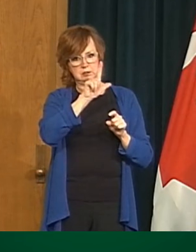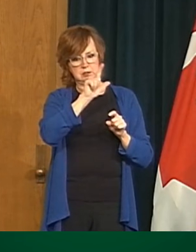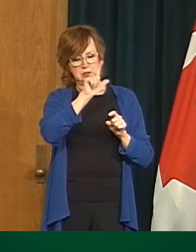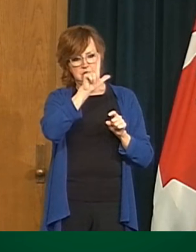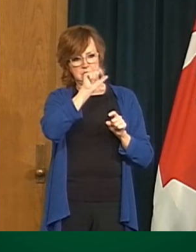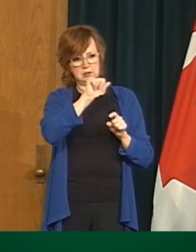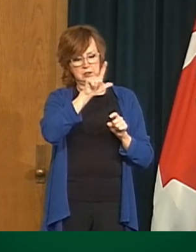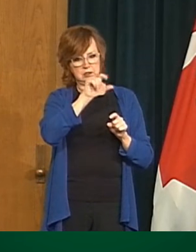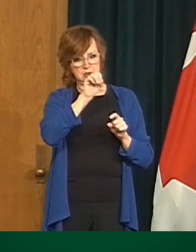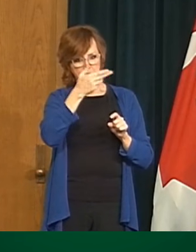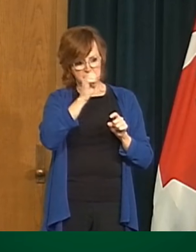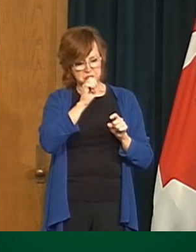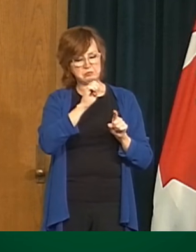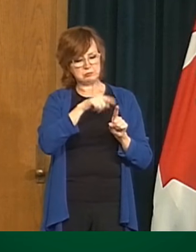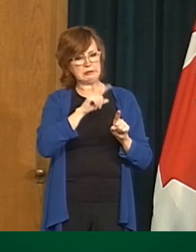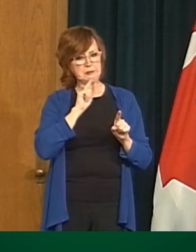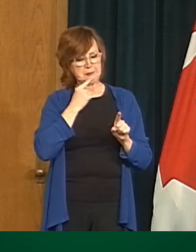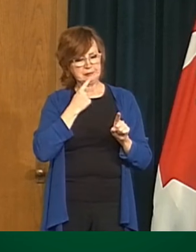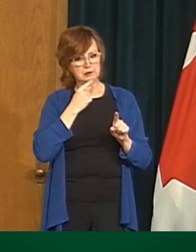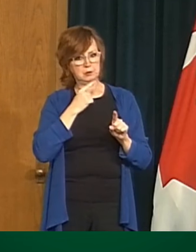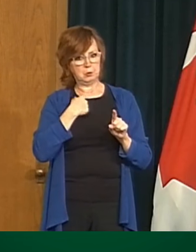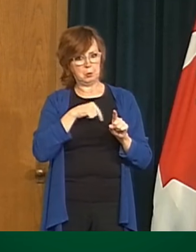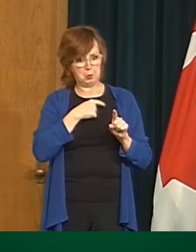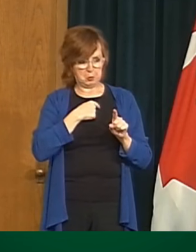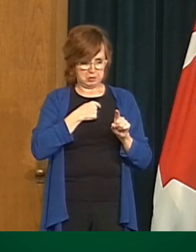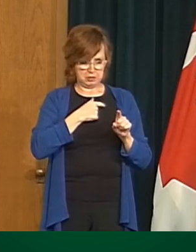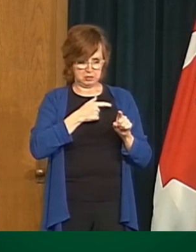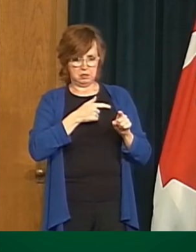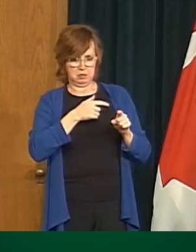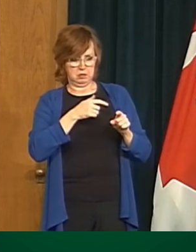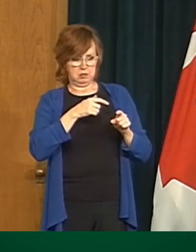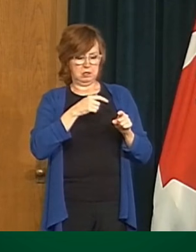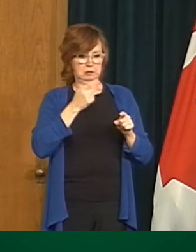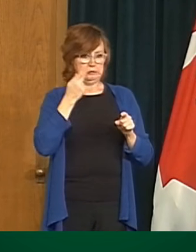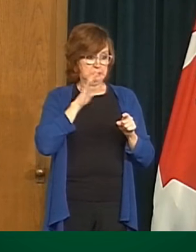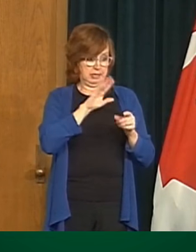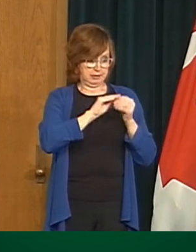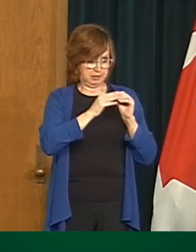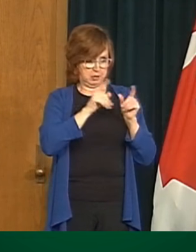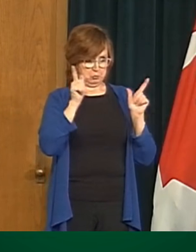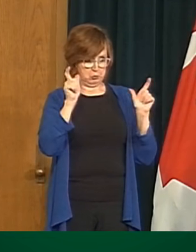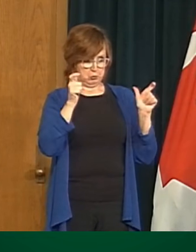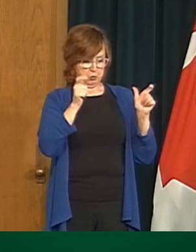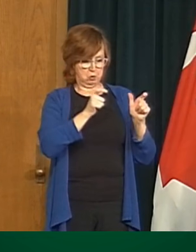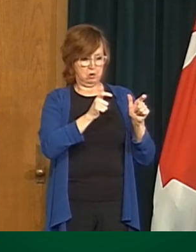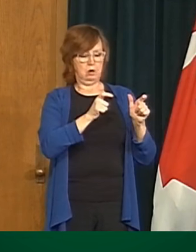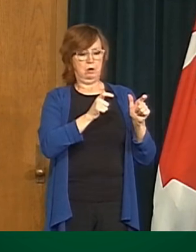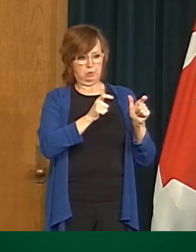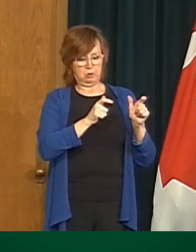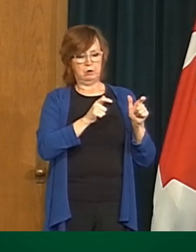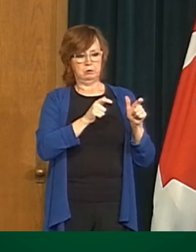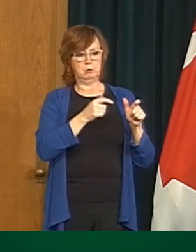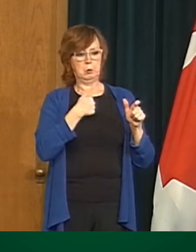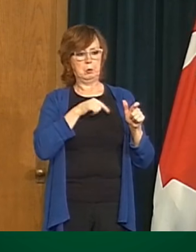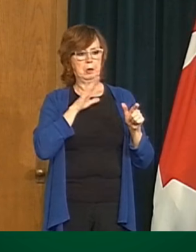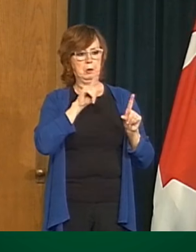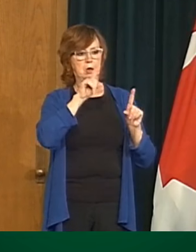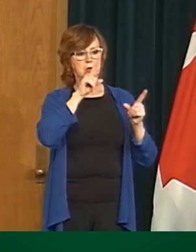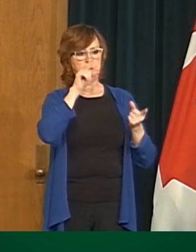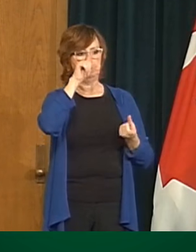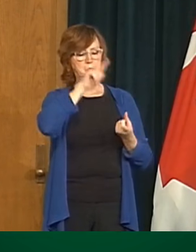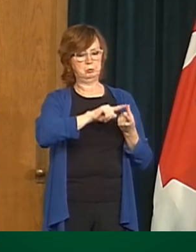particular outbreak to a more manageable situation, we may see our testing decrease again. But that I don't think that would be the